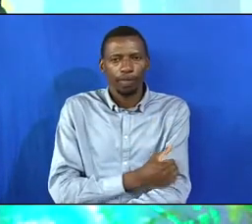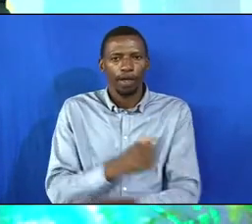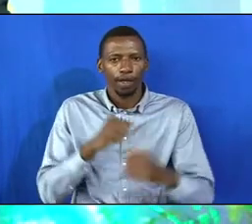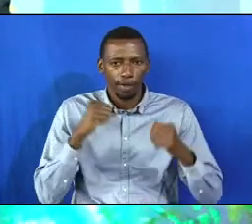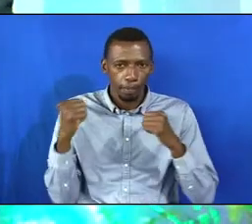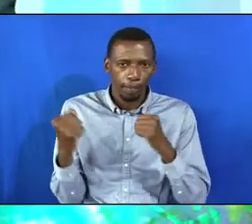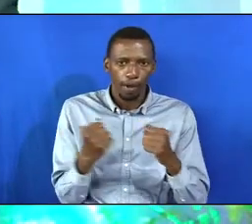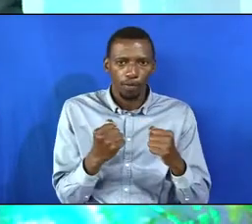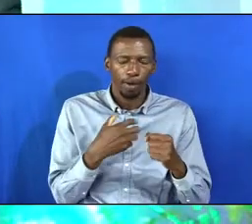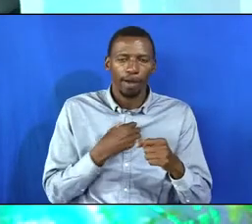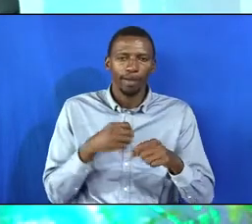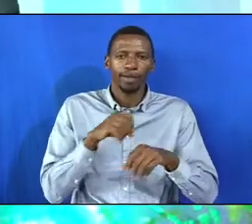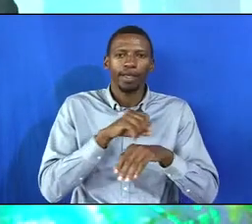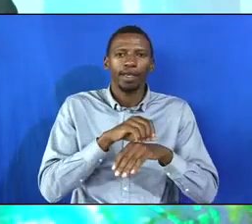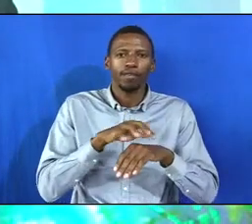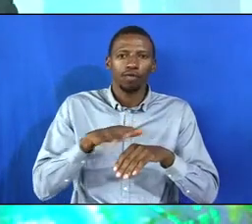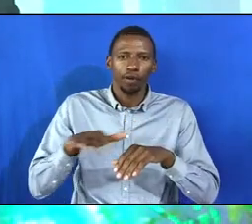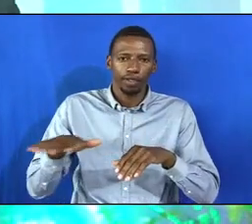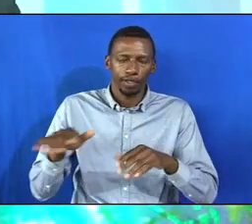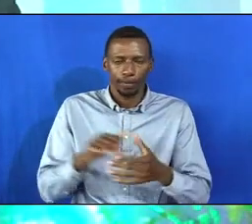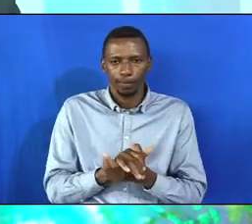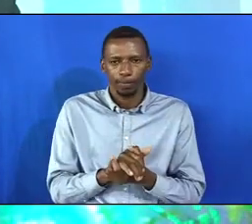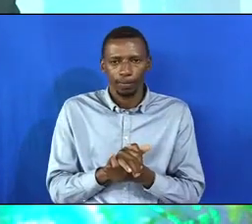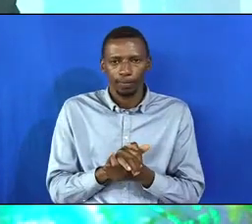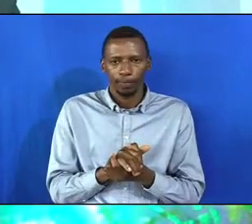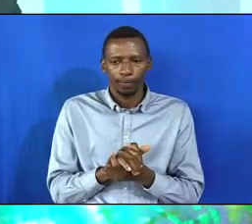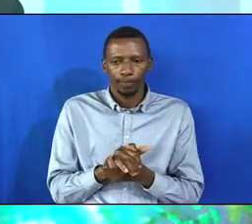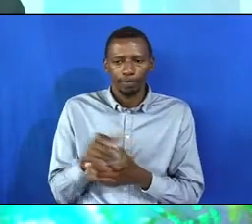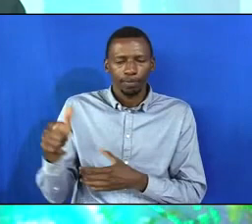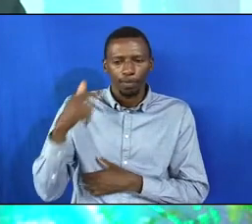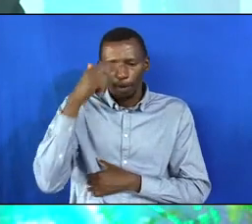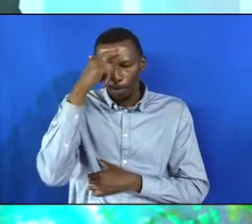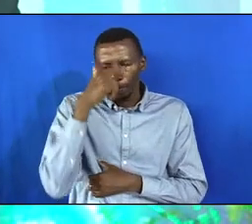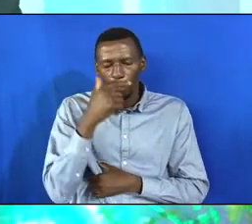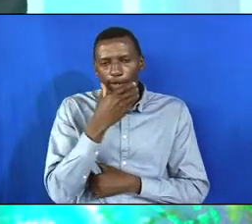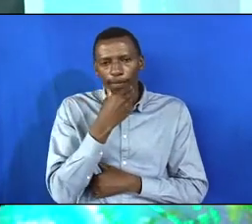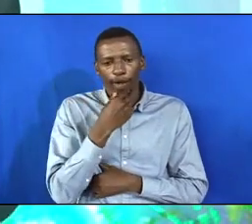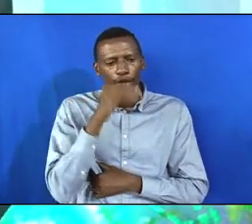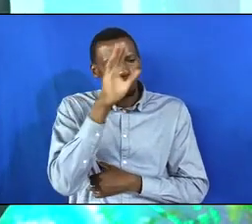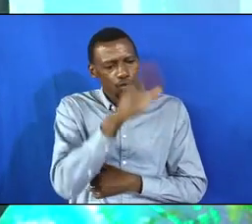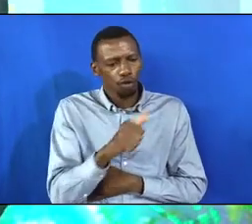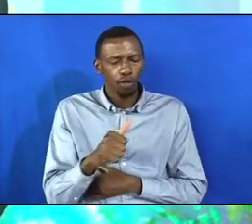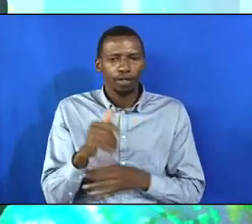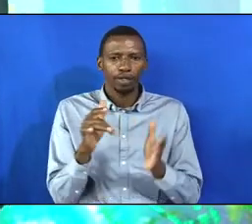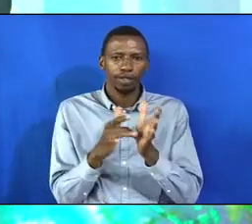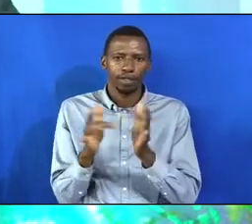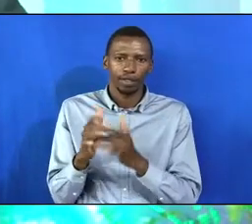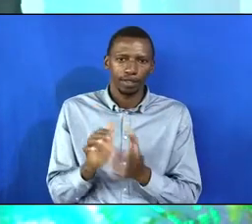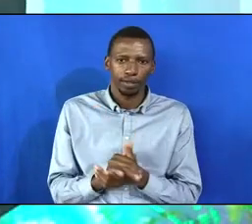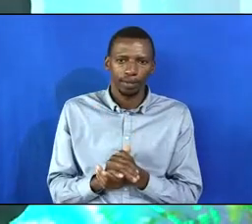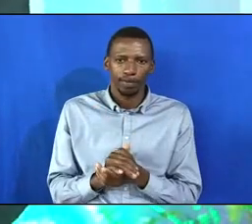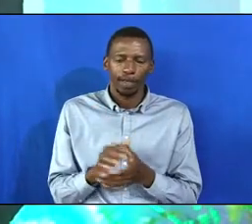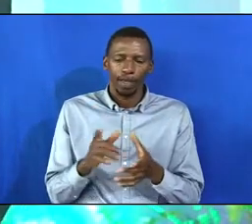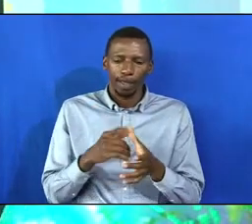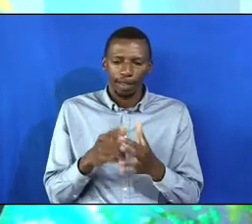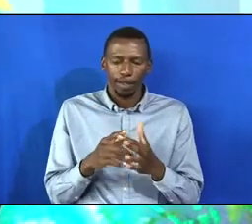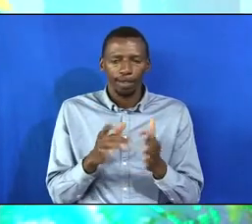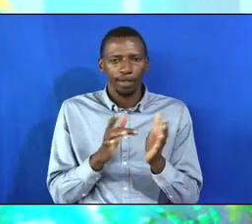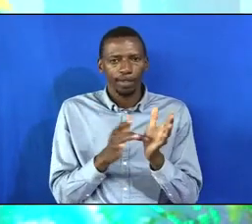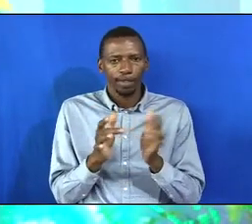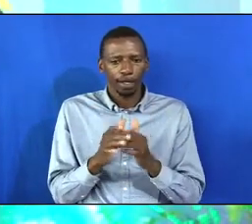So now, he calls upon Jesus, and Jesus stops. But you know, it wasn't